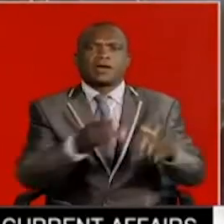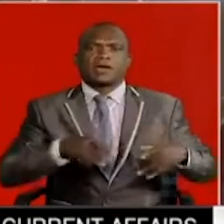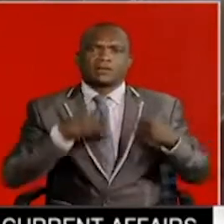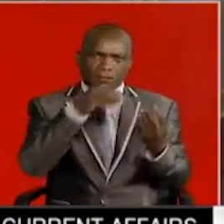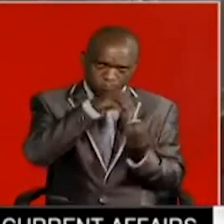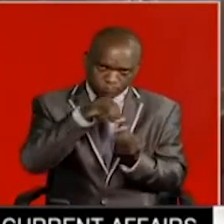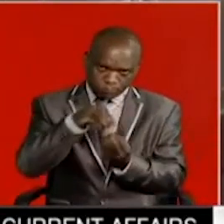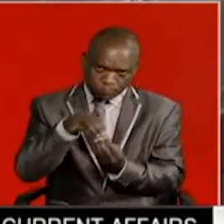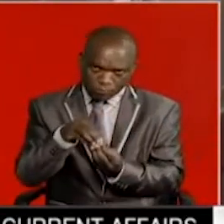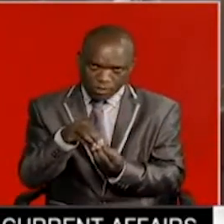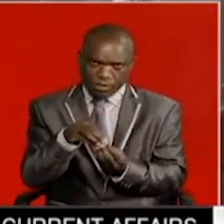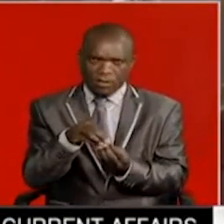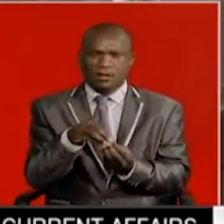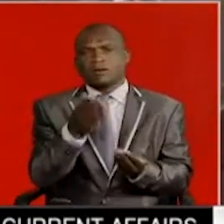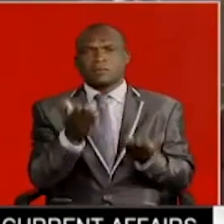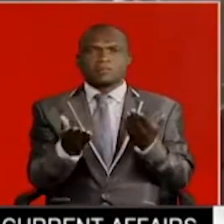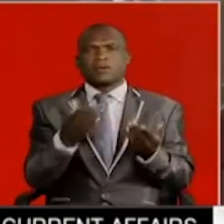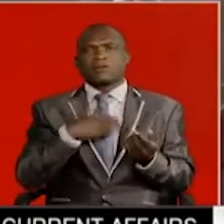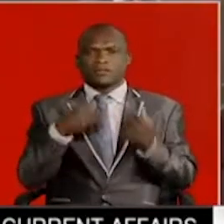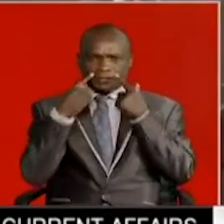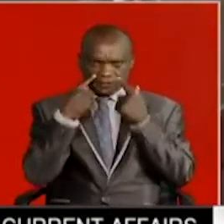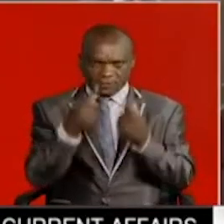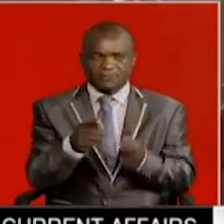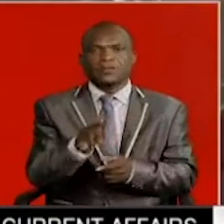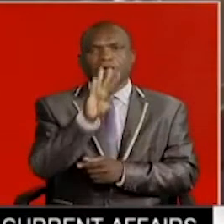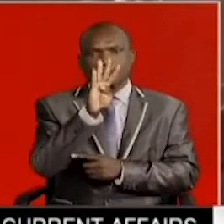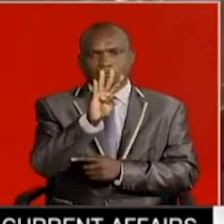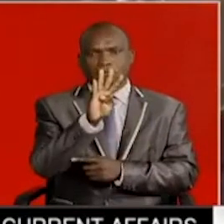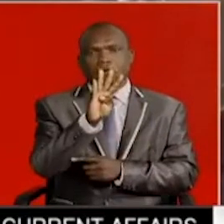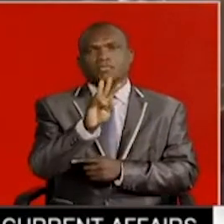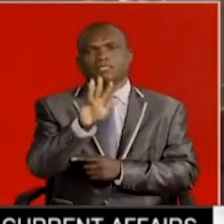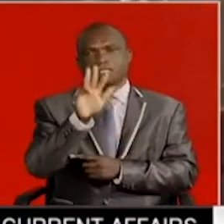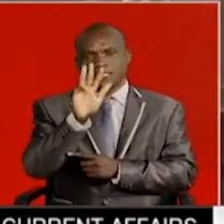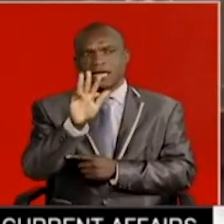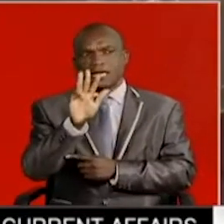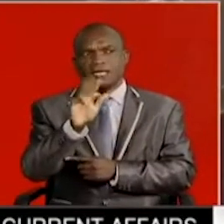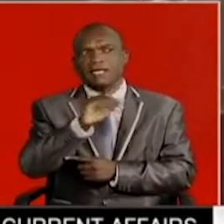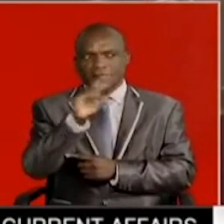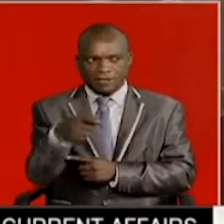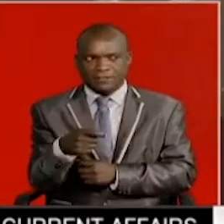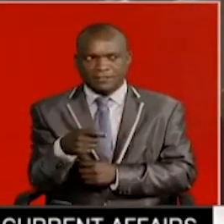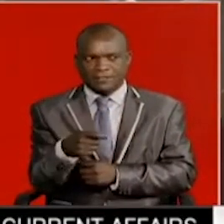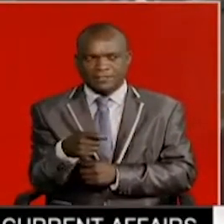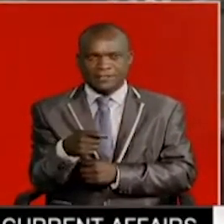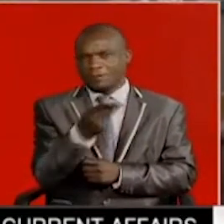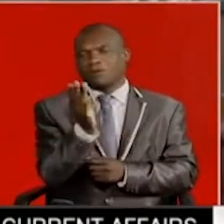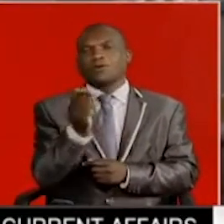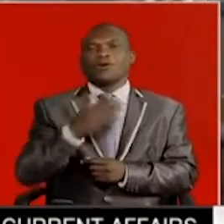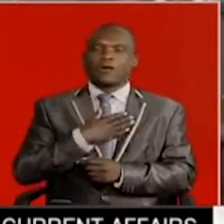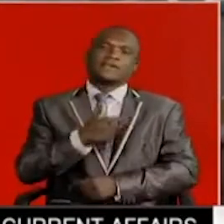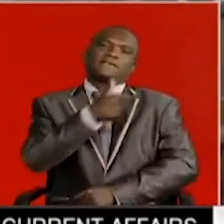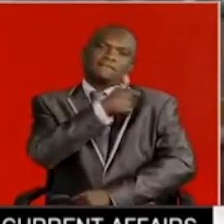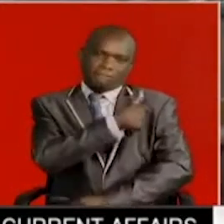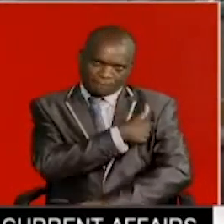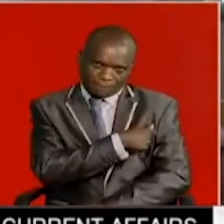are looking at 49,000, which will require to be